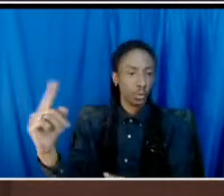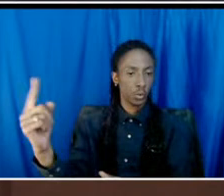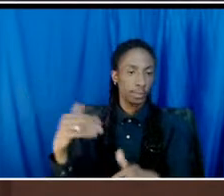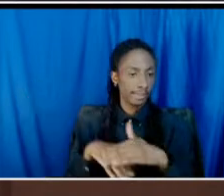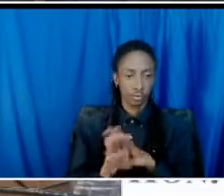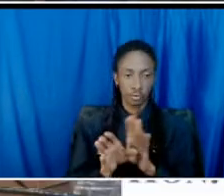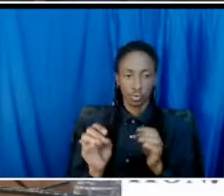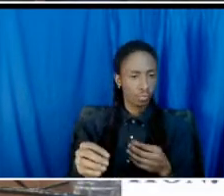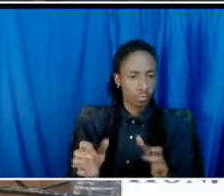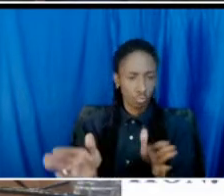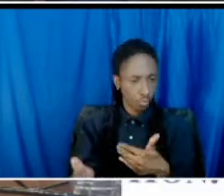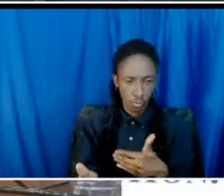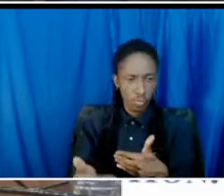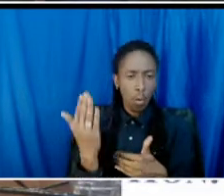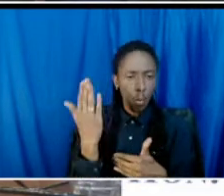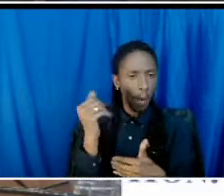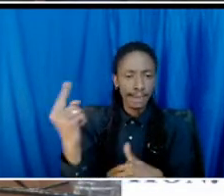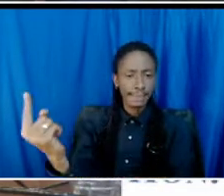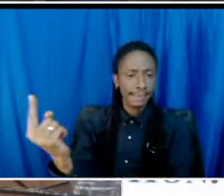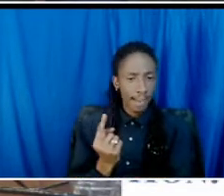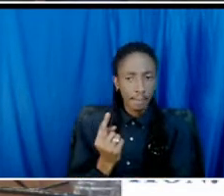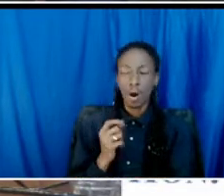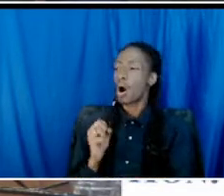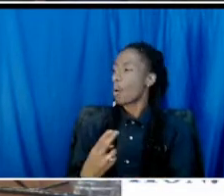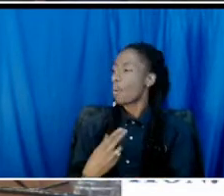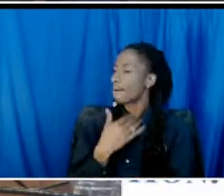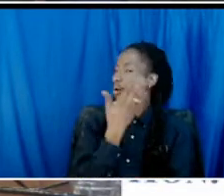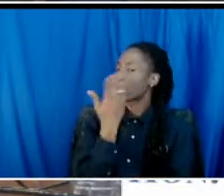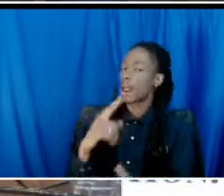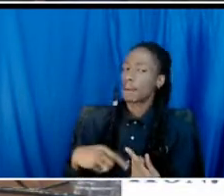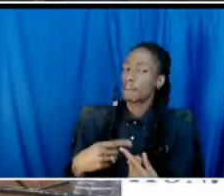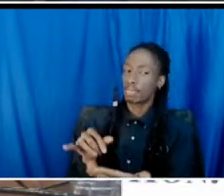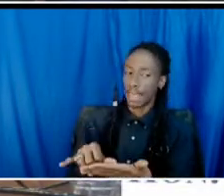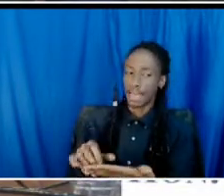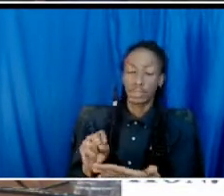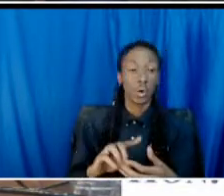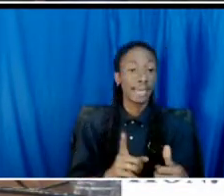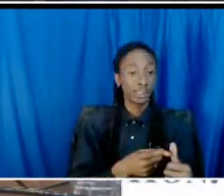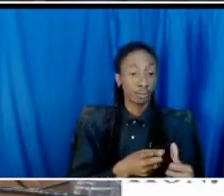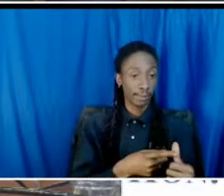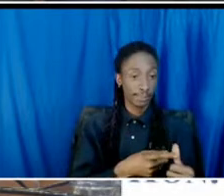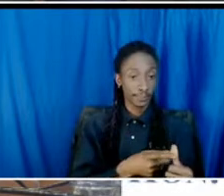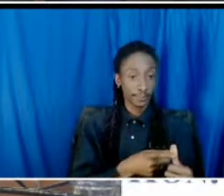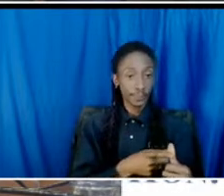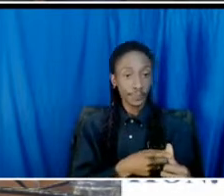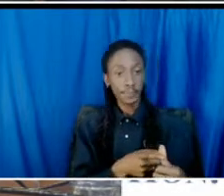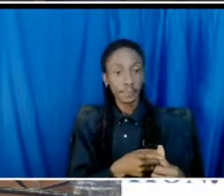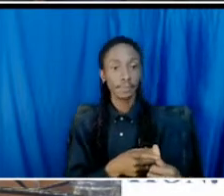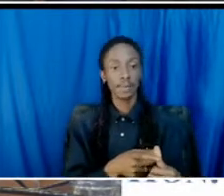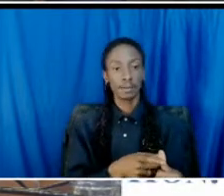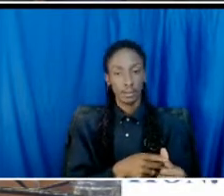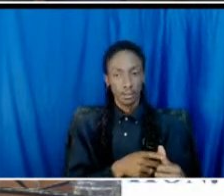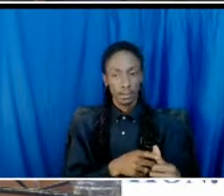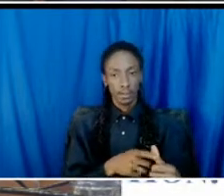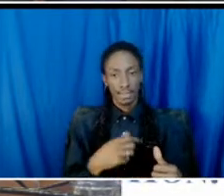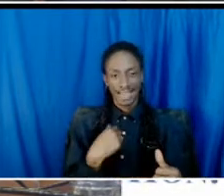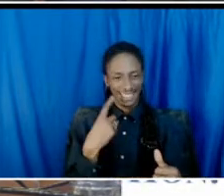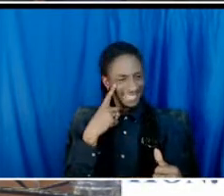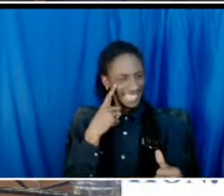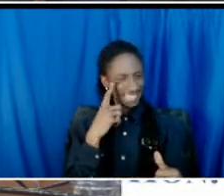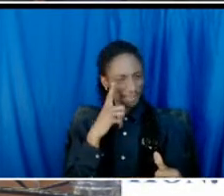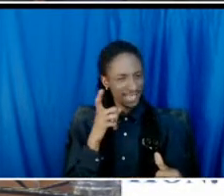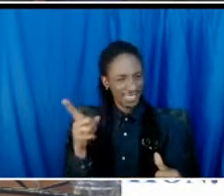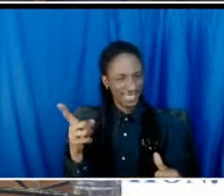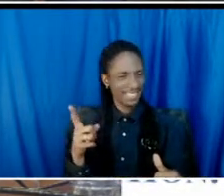room? Oh, I forgot about that. So initially, in part, I think because he was